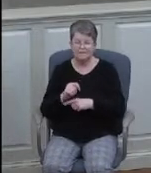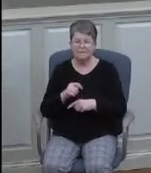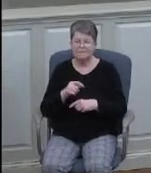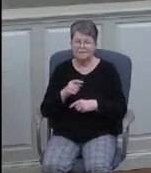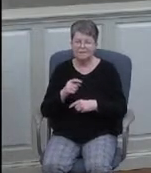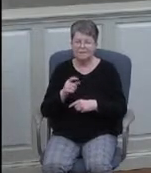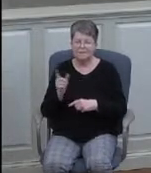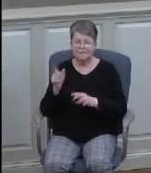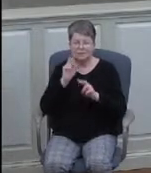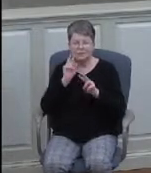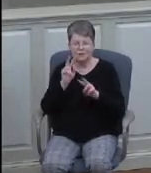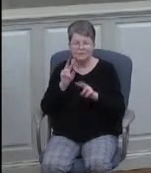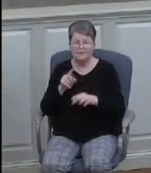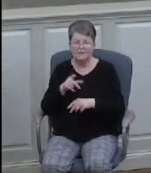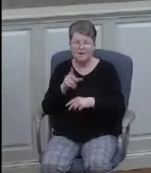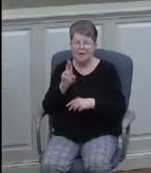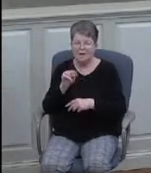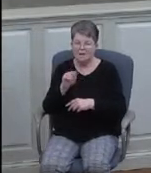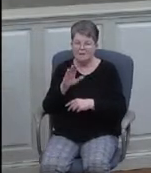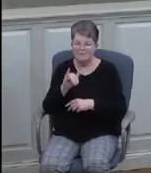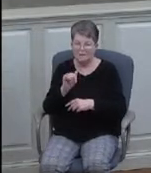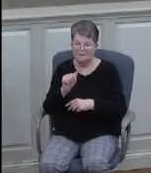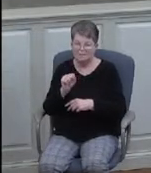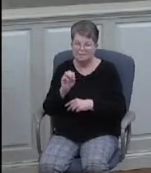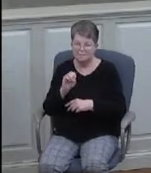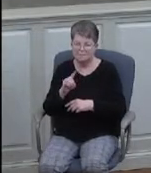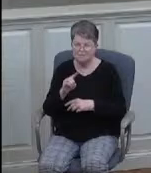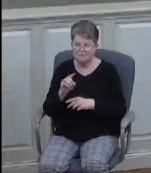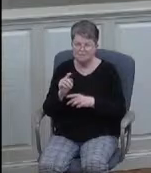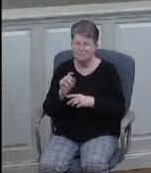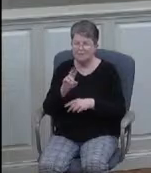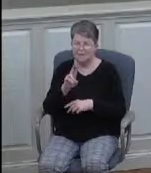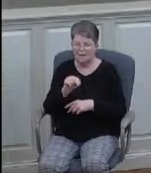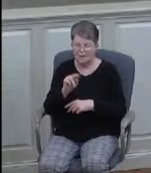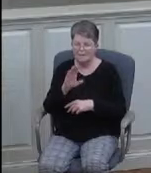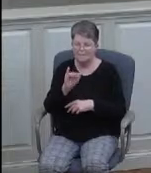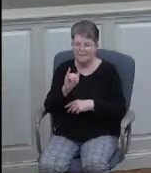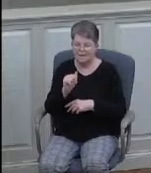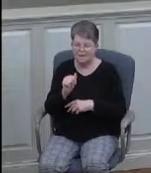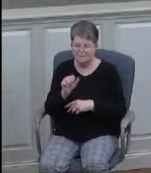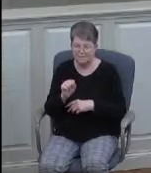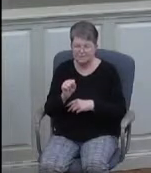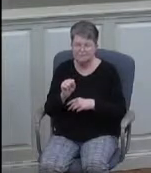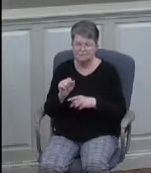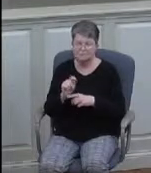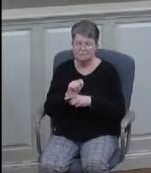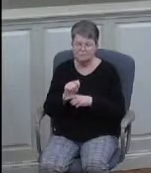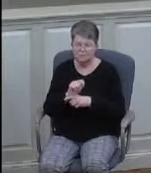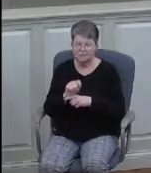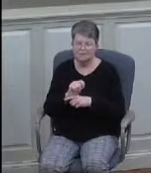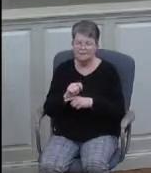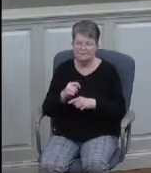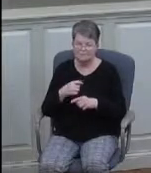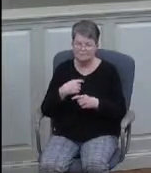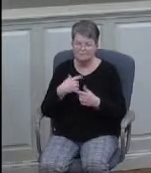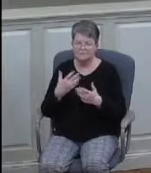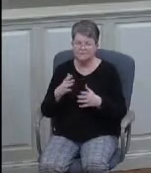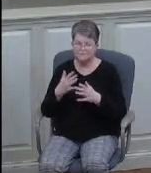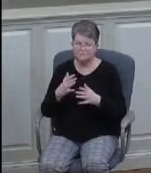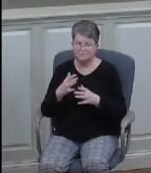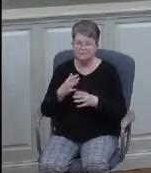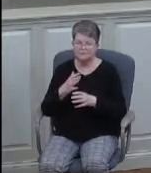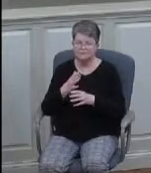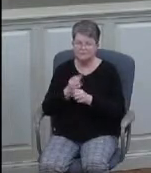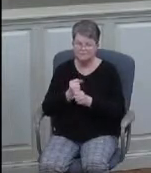you know, unbiased training. I didn't mention that in here. I've already got some demos from a vendor that we look at. I'm